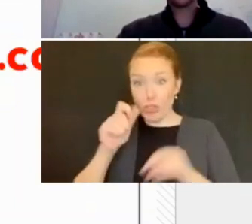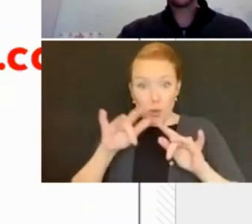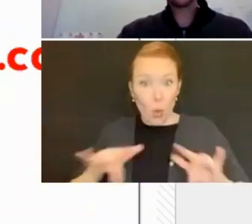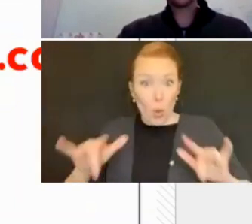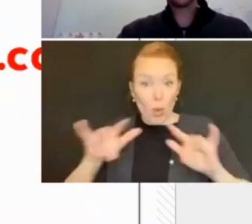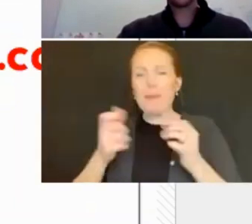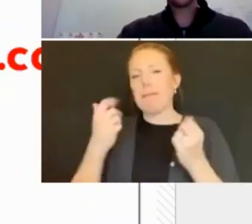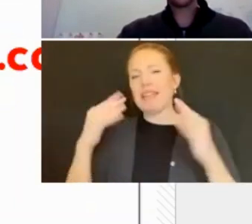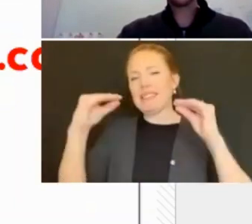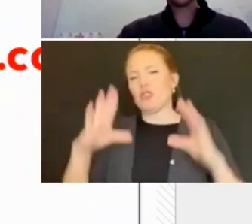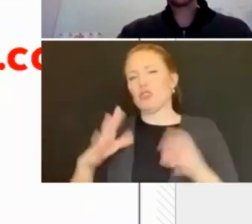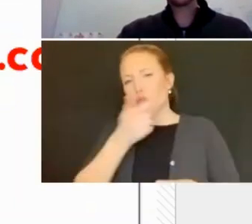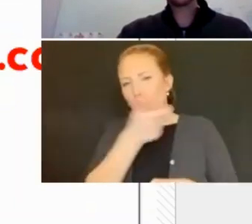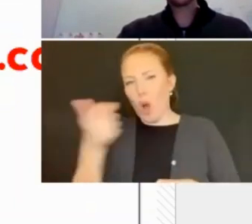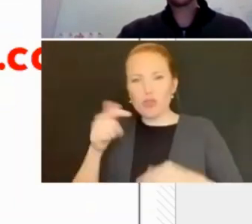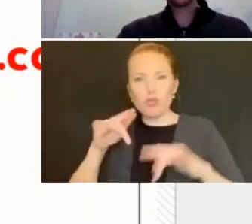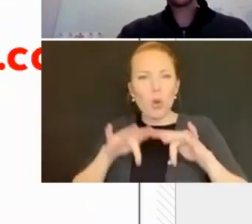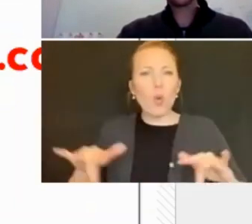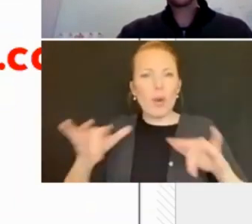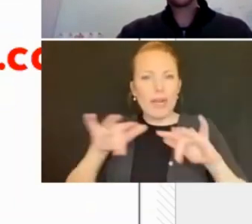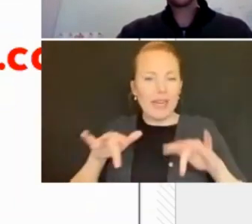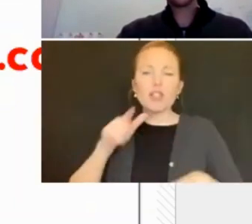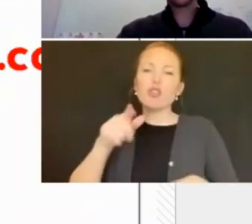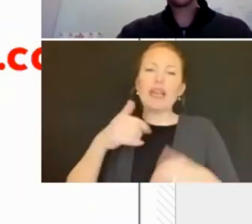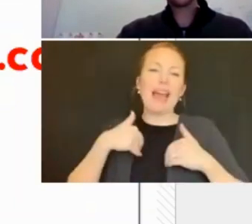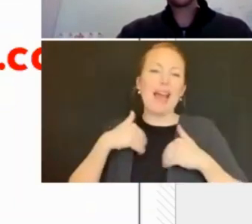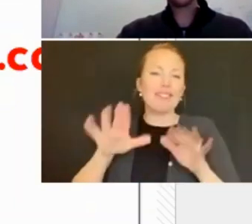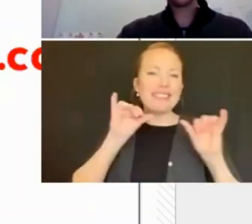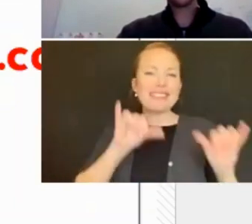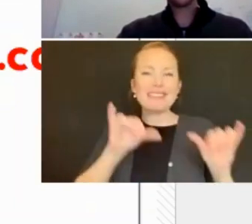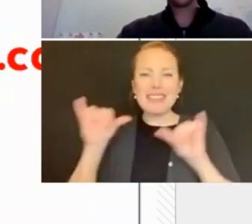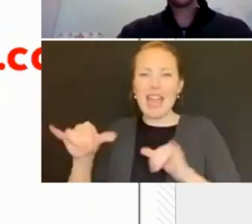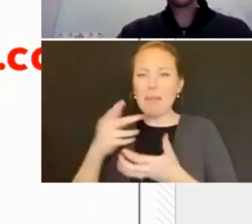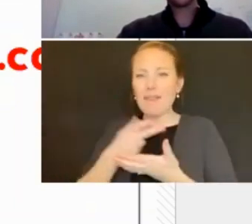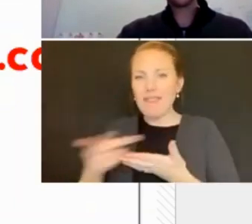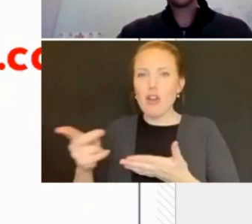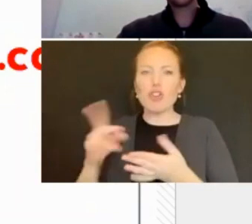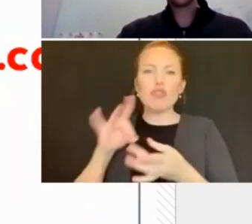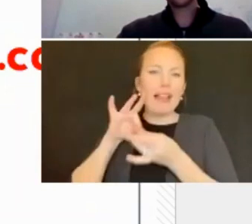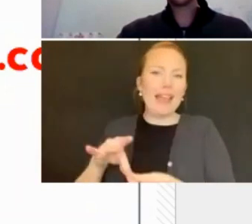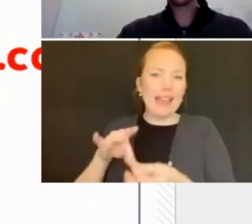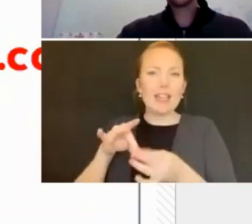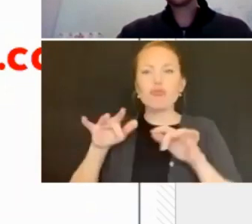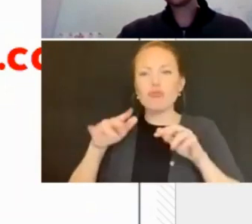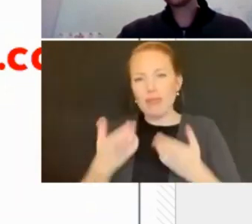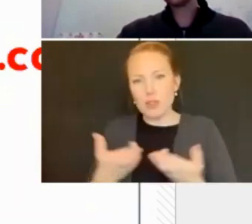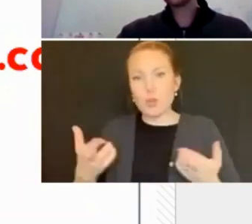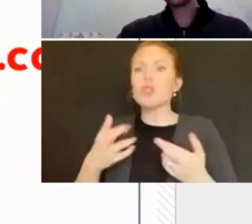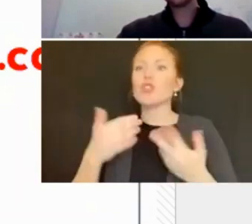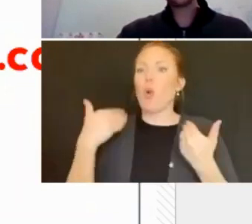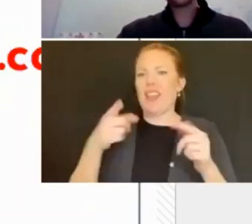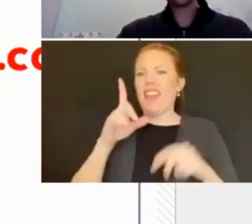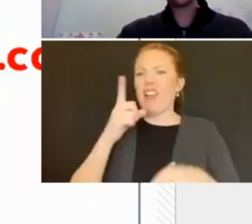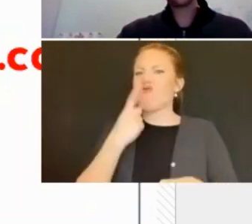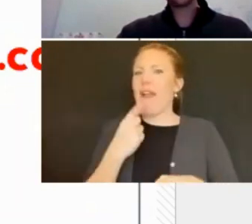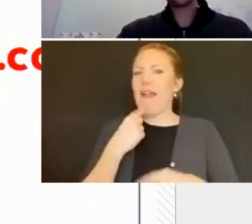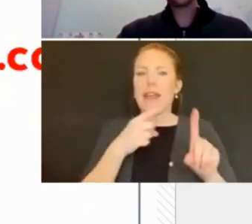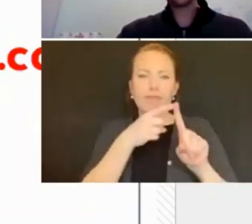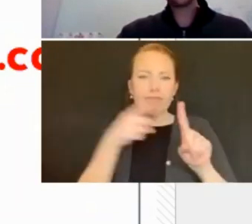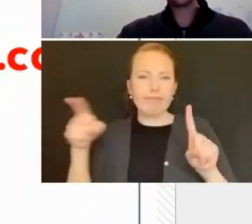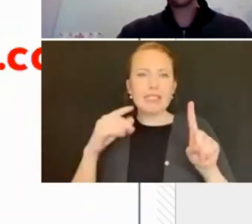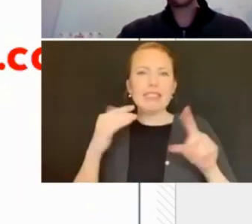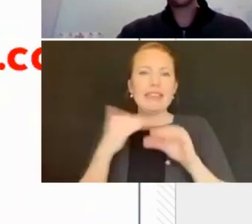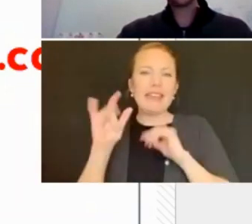on recording, you can have these same failure-related resources. Email us at the email in red and use that subject